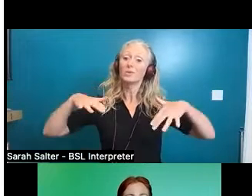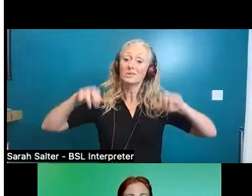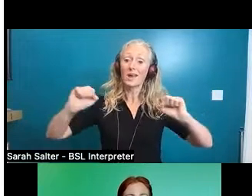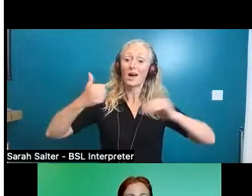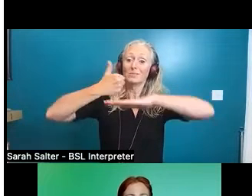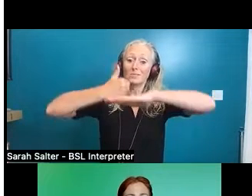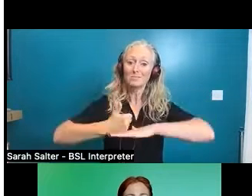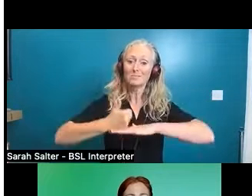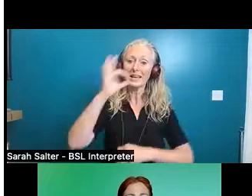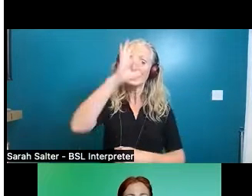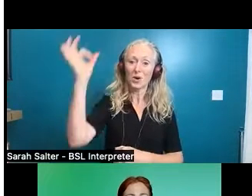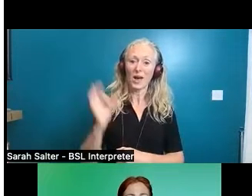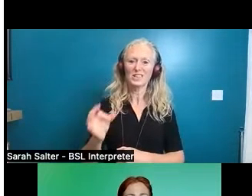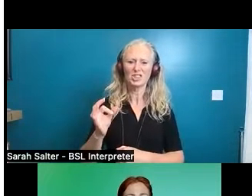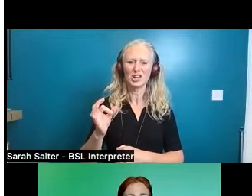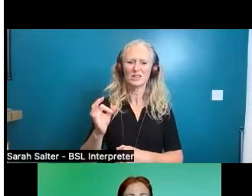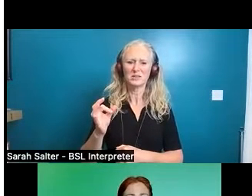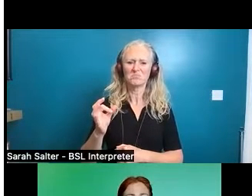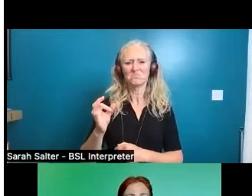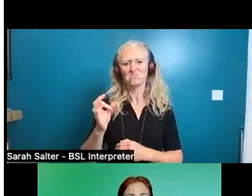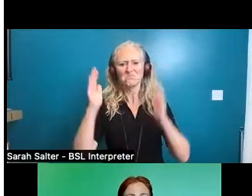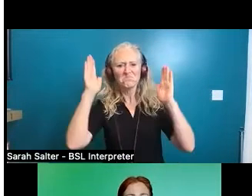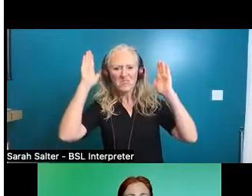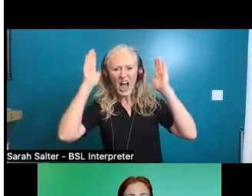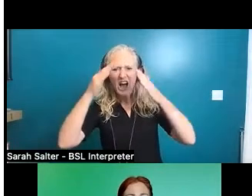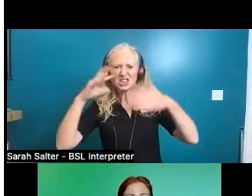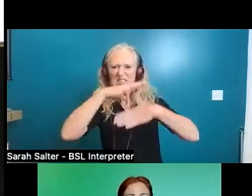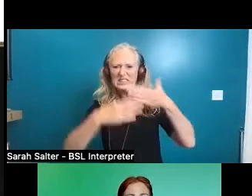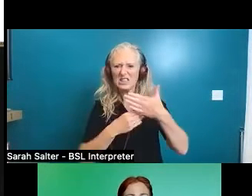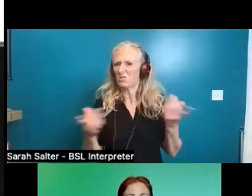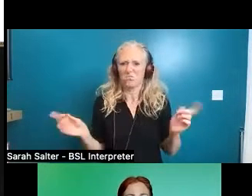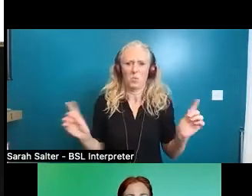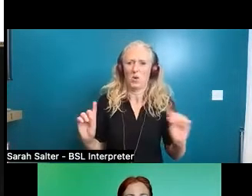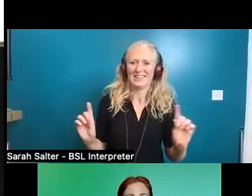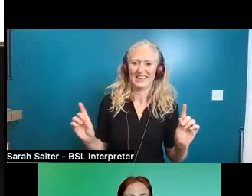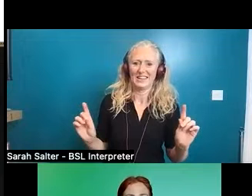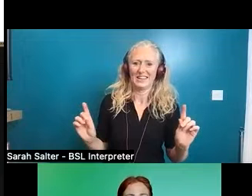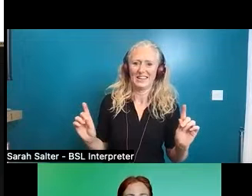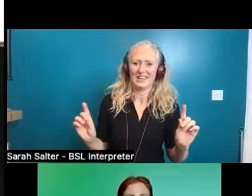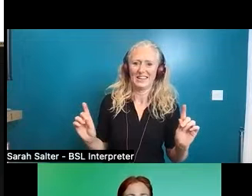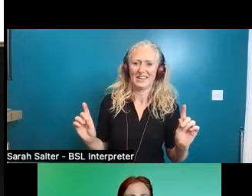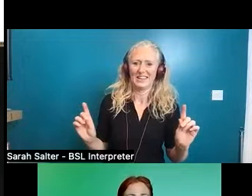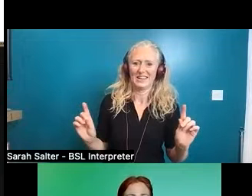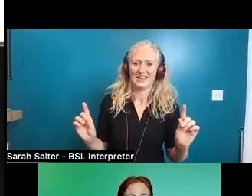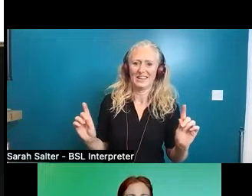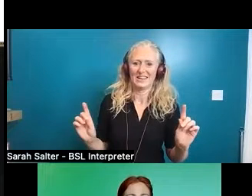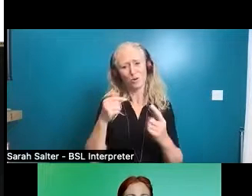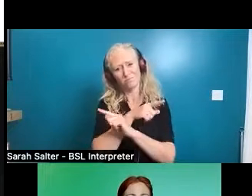syndrome? And I suppose you all know that, really. It was